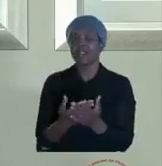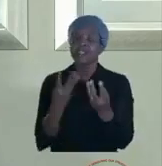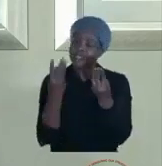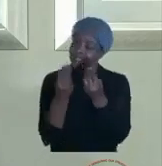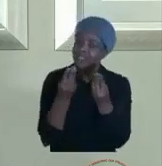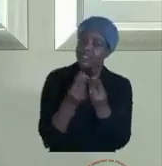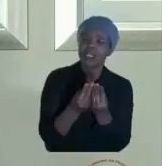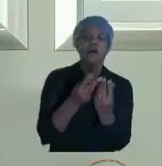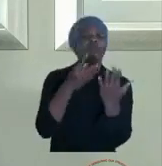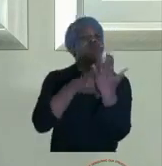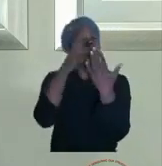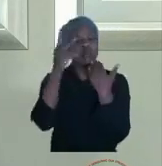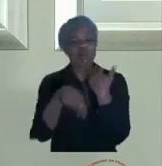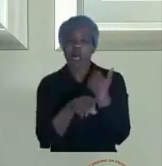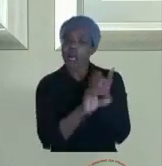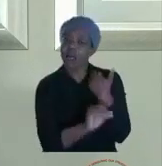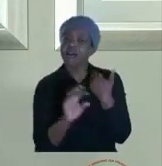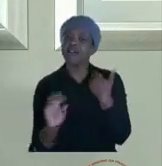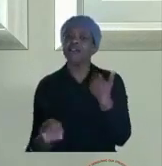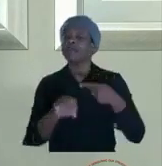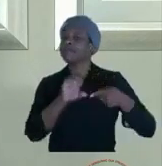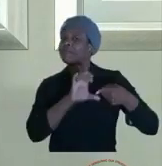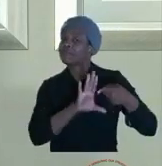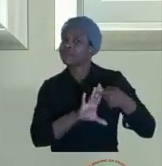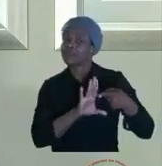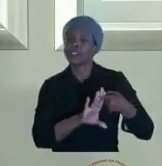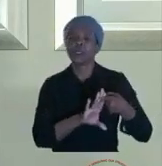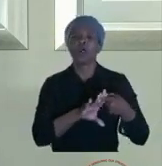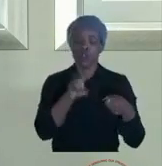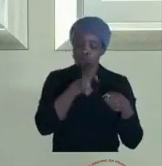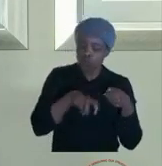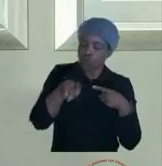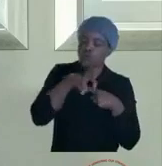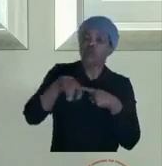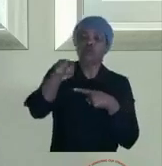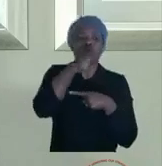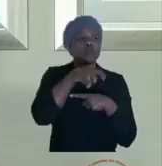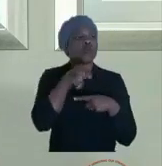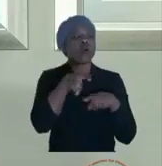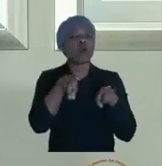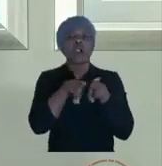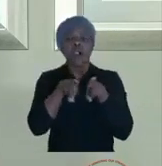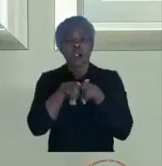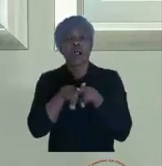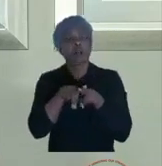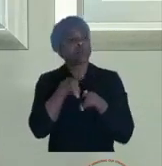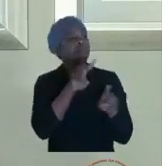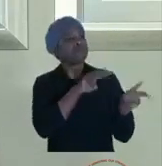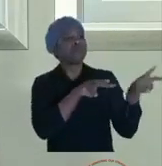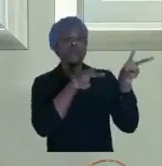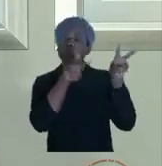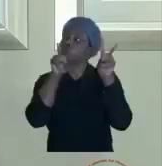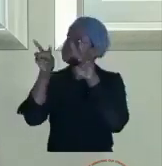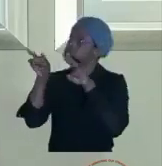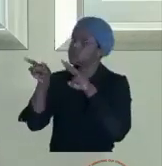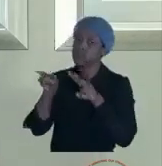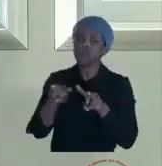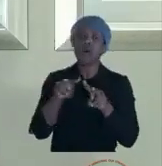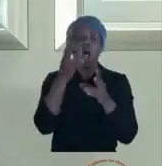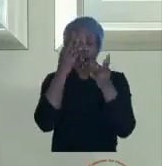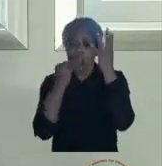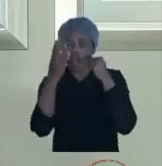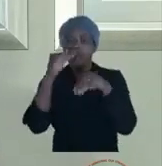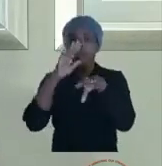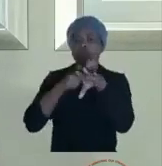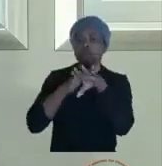that we have here at Freedom Park includes the tour guide opportunities, where we encourage young people to learn about their history, to